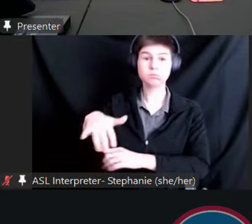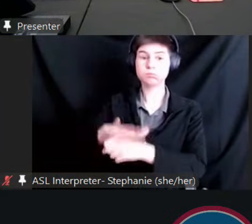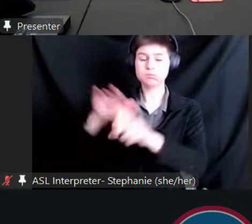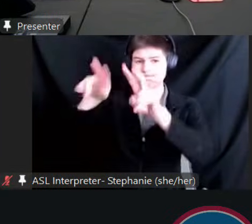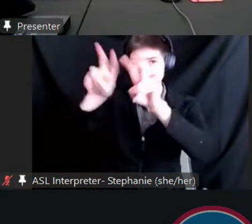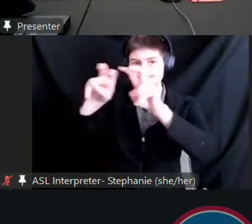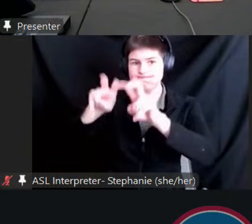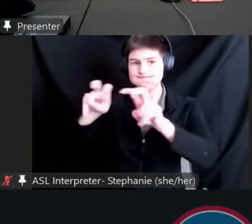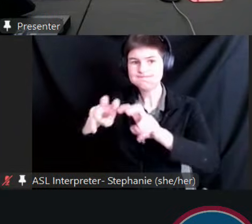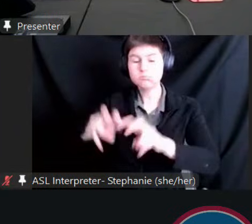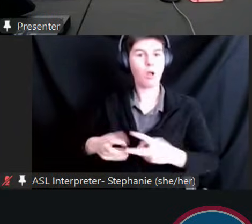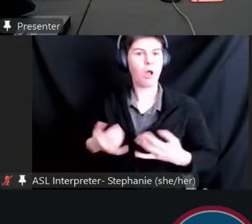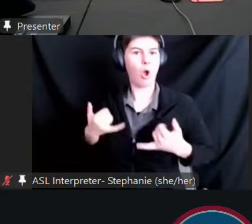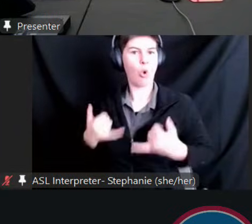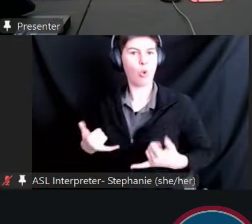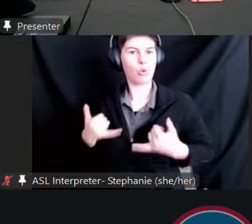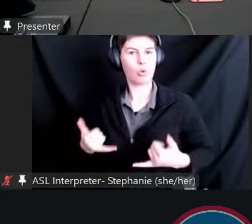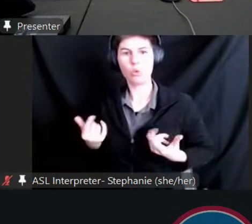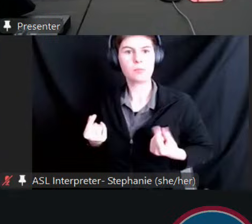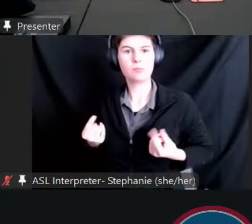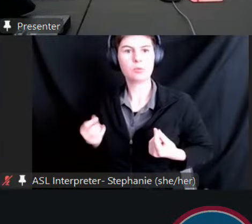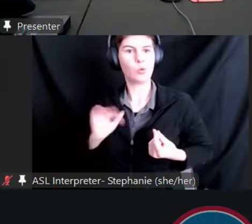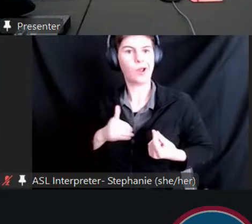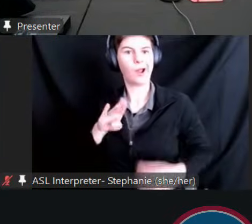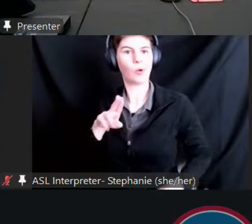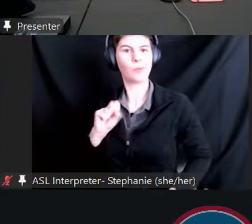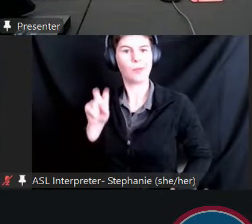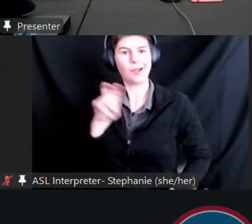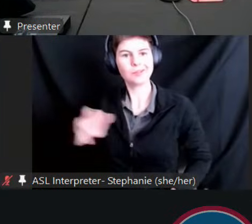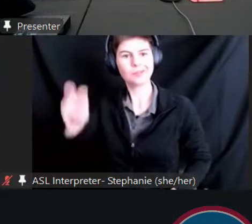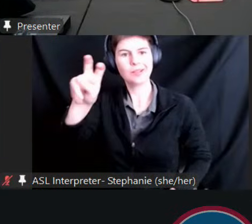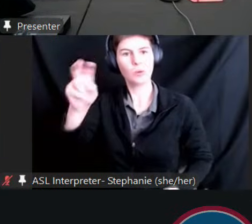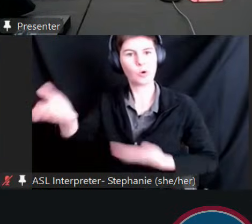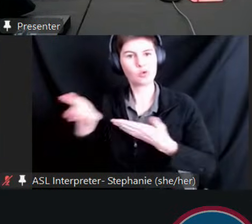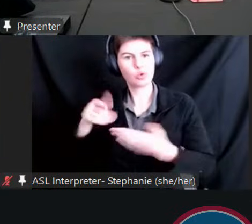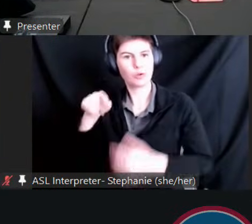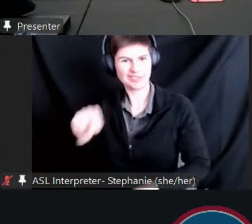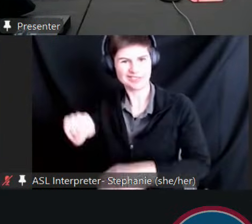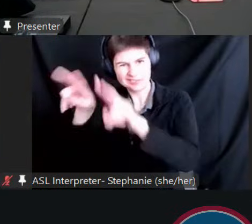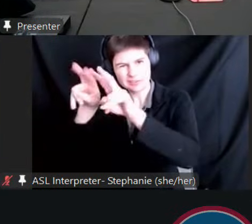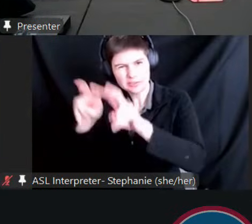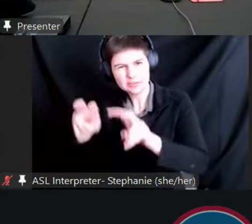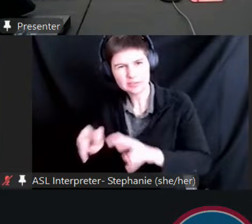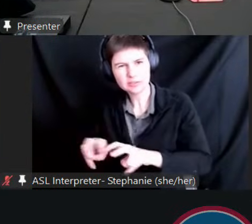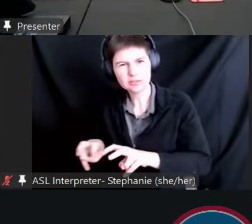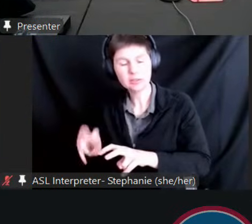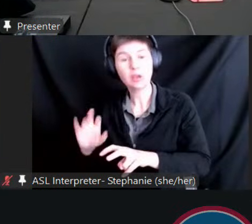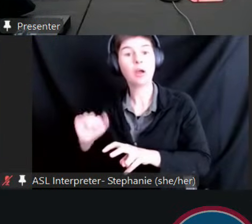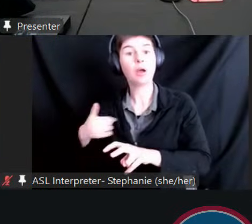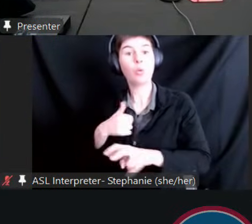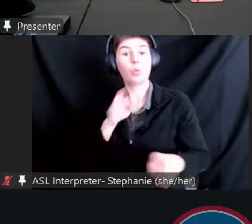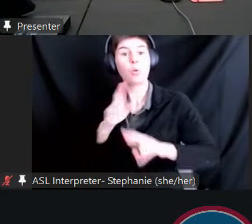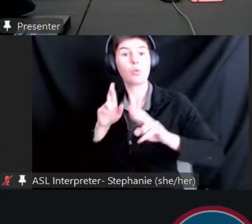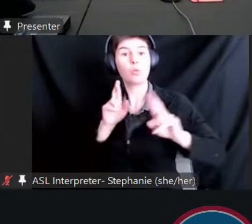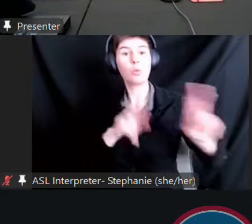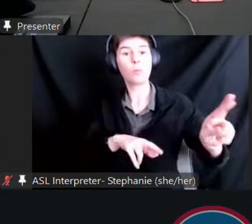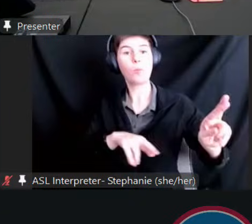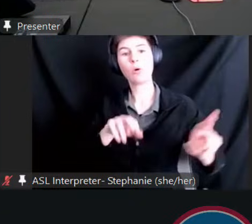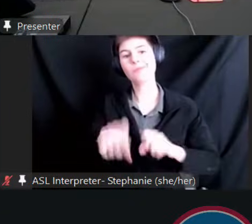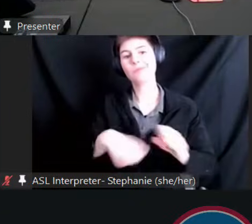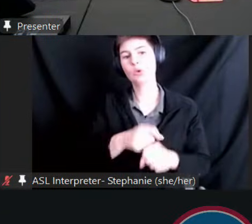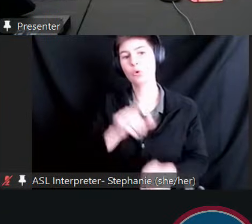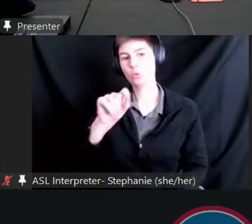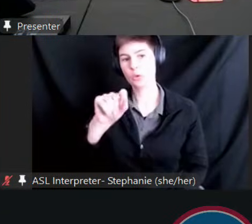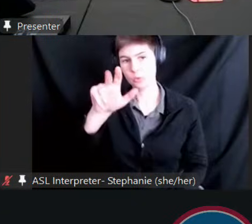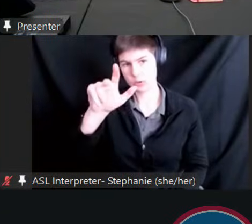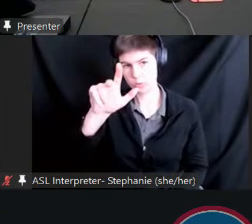existing conditions of CTA's bus network, and a framing report was completed in 2023. One